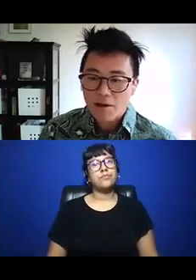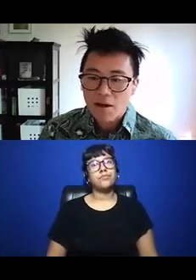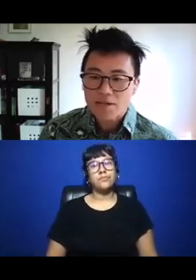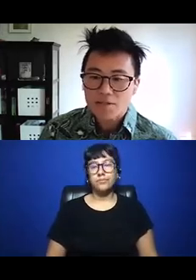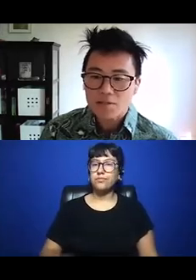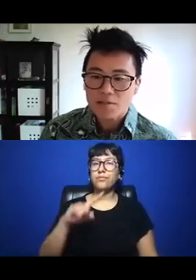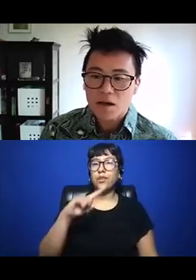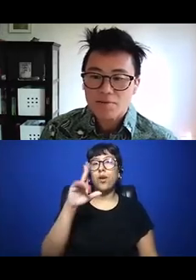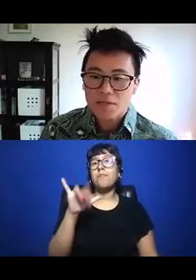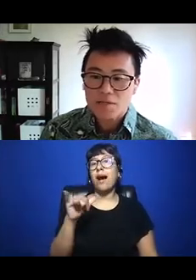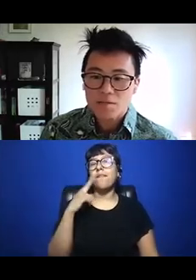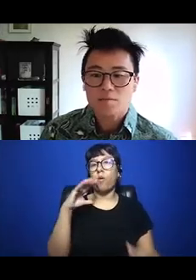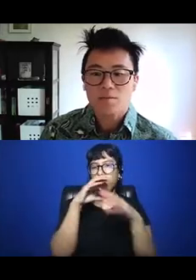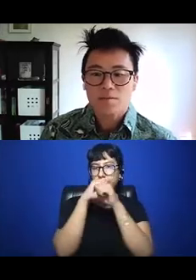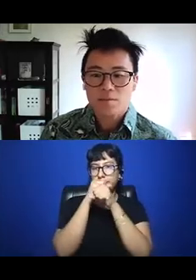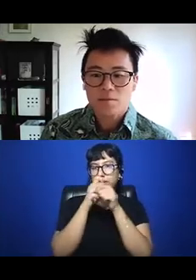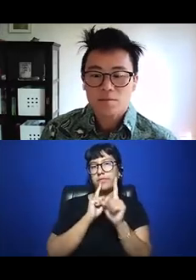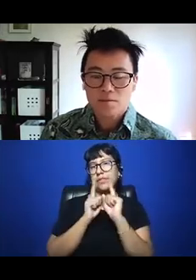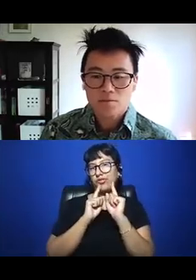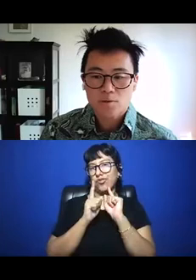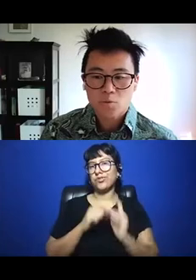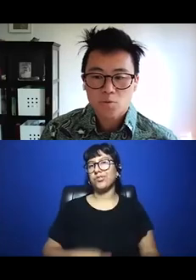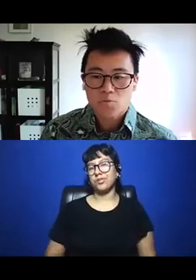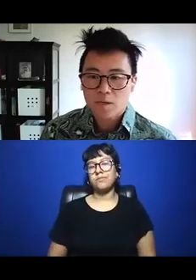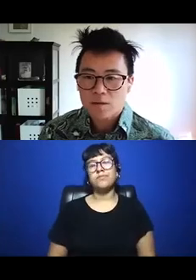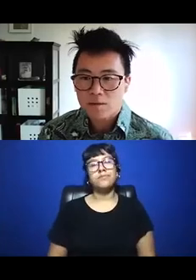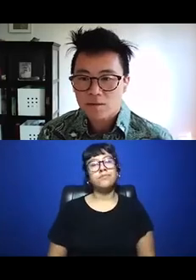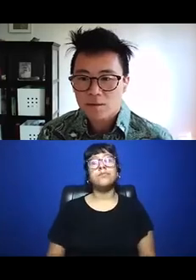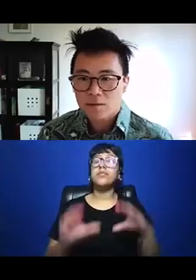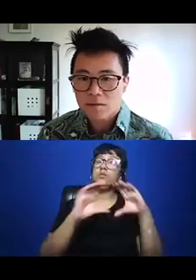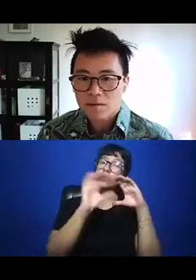Whereby for confidential conversations. Zoom.